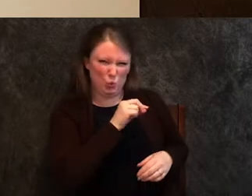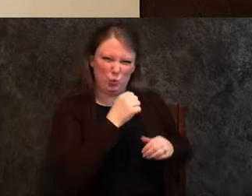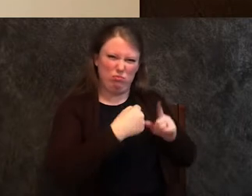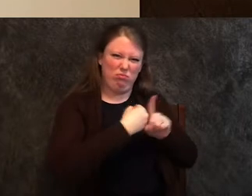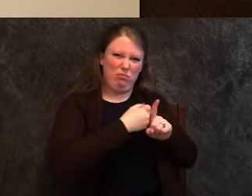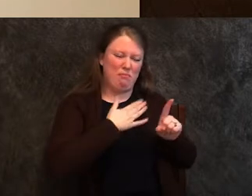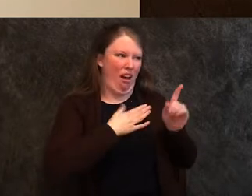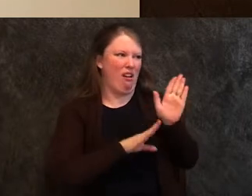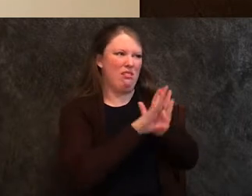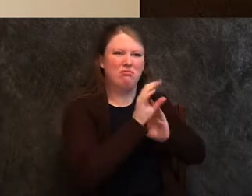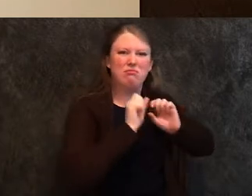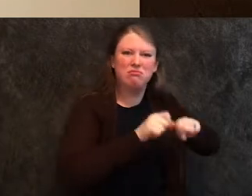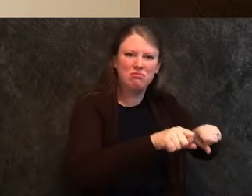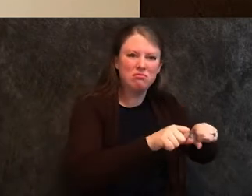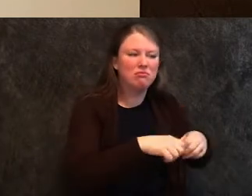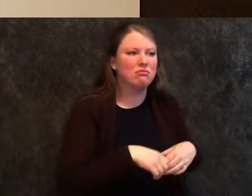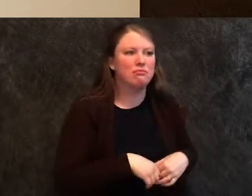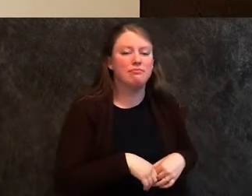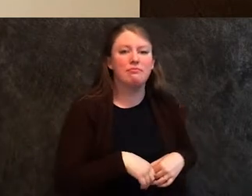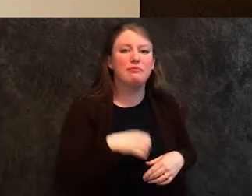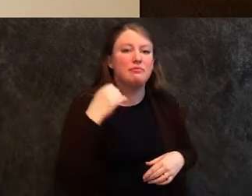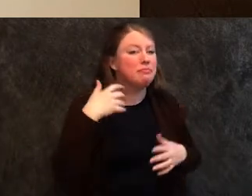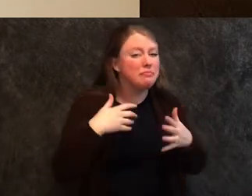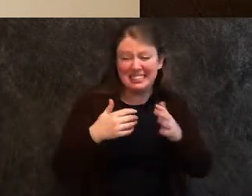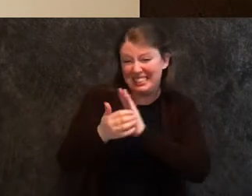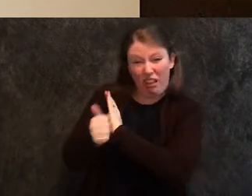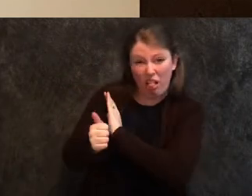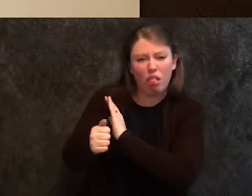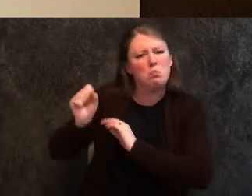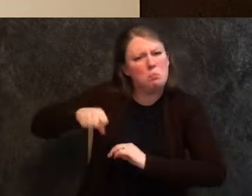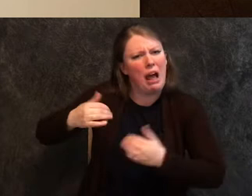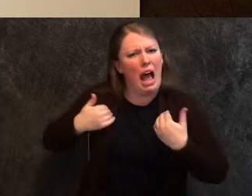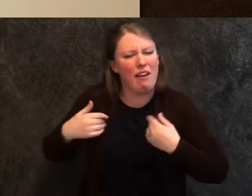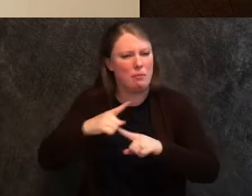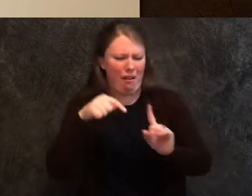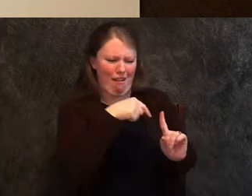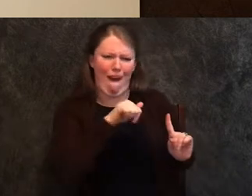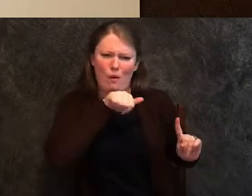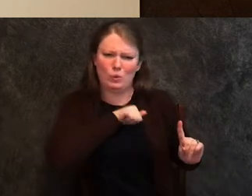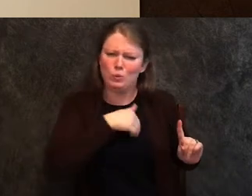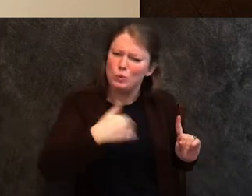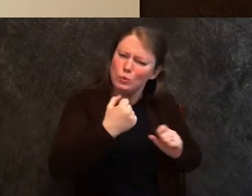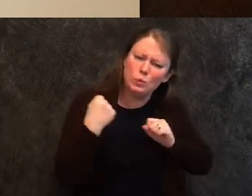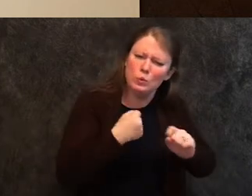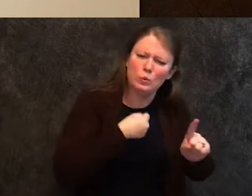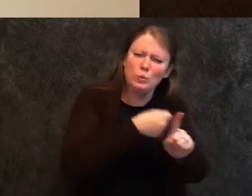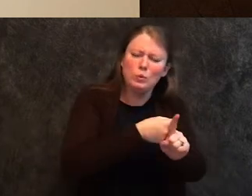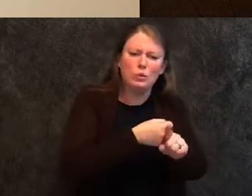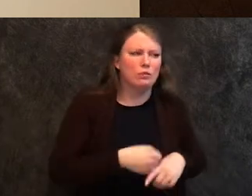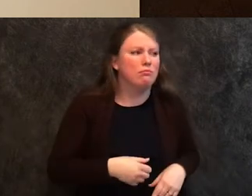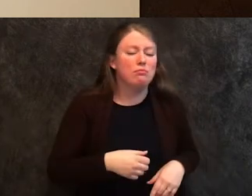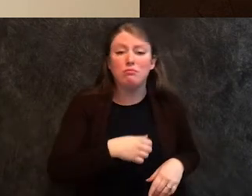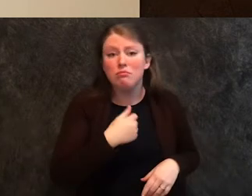attitude towards these circumstances? What's my attitude towards my faith? What's my attitude towards God? What's my attitude towards my family? What's